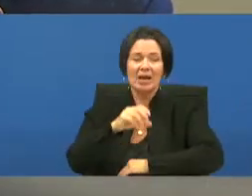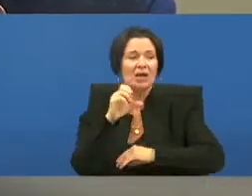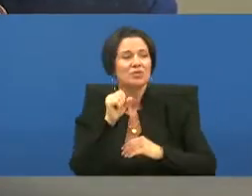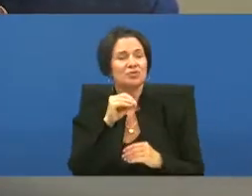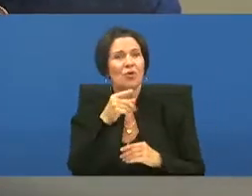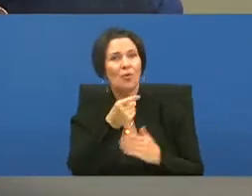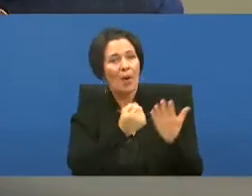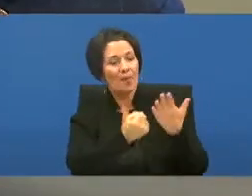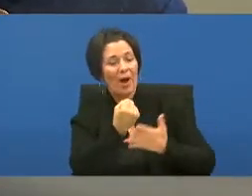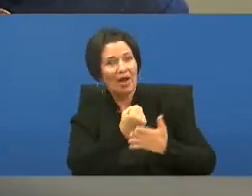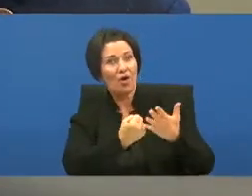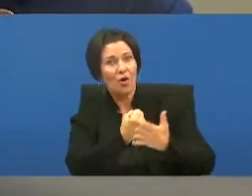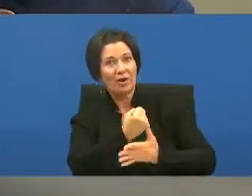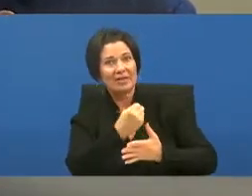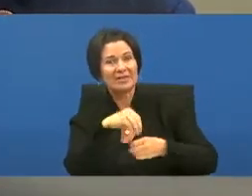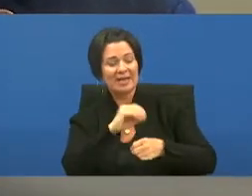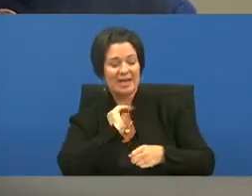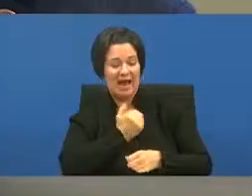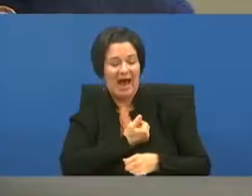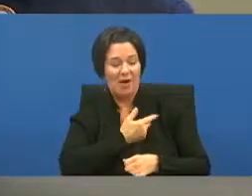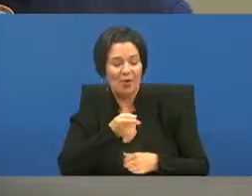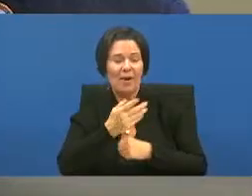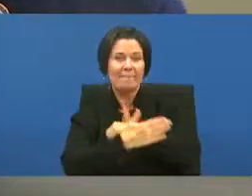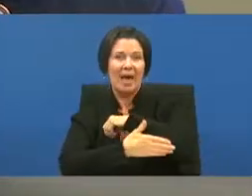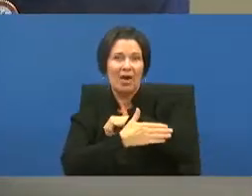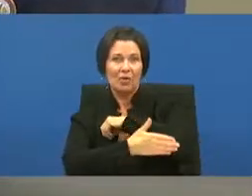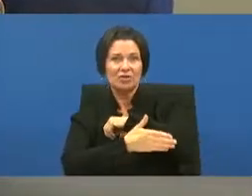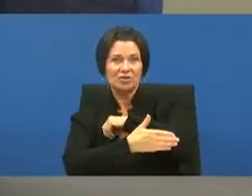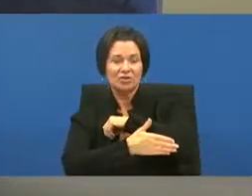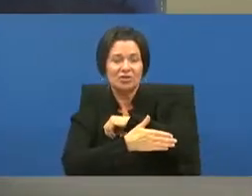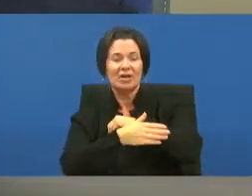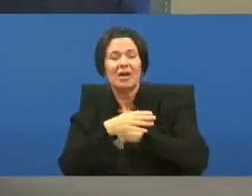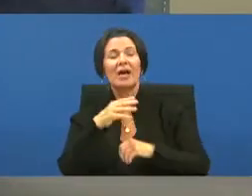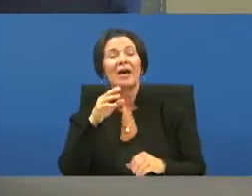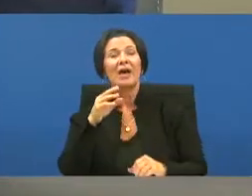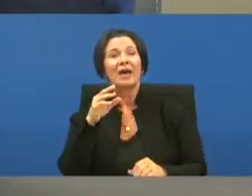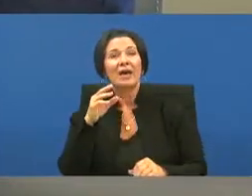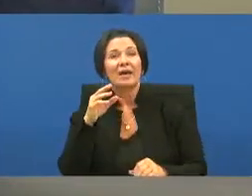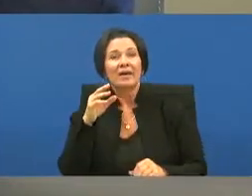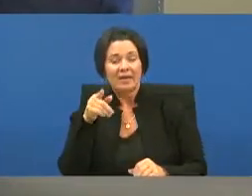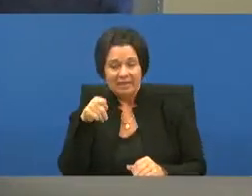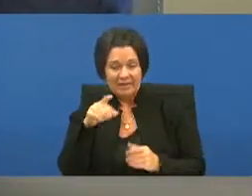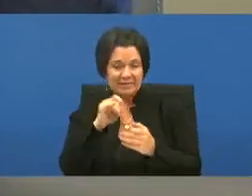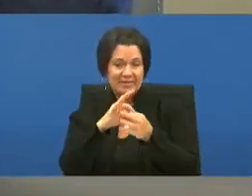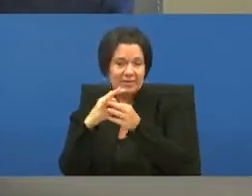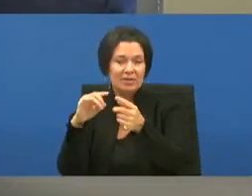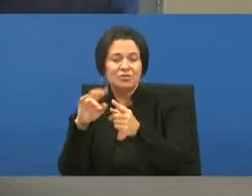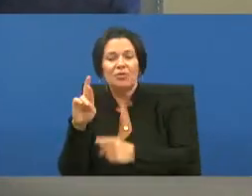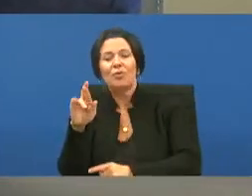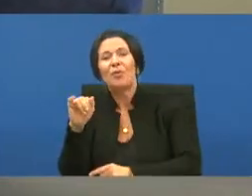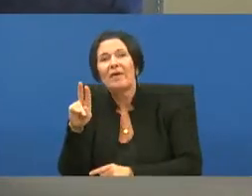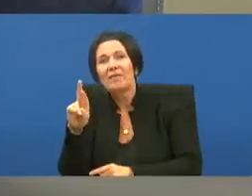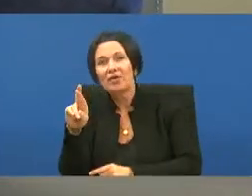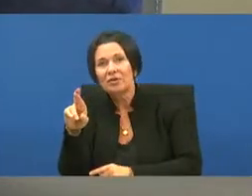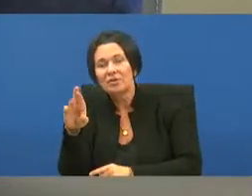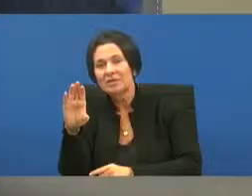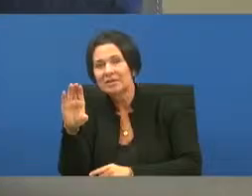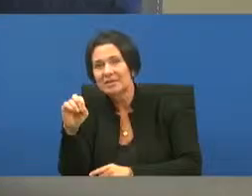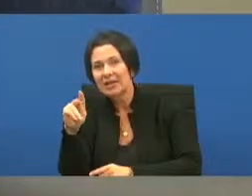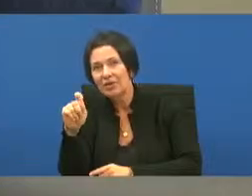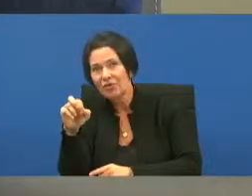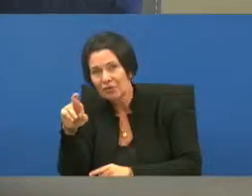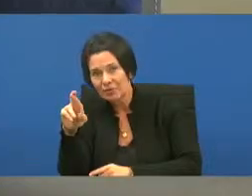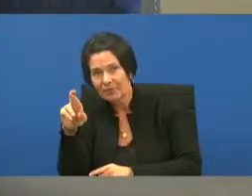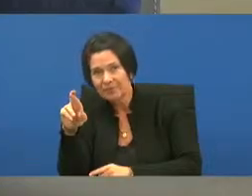priorities in our parish and where this River Center fits, made it germane to the topic. Thank you. In terms of other projects that we have going on,